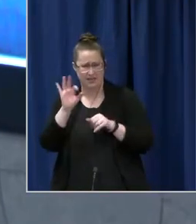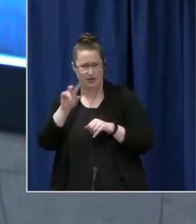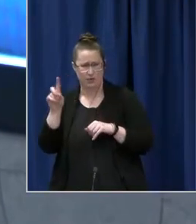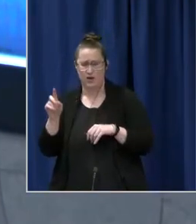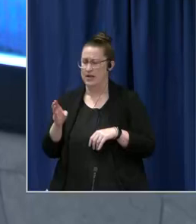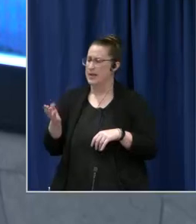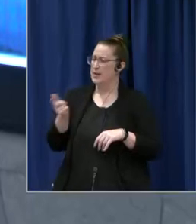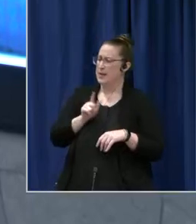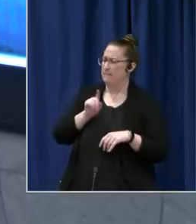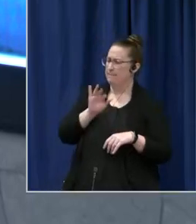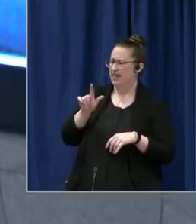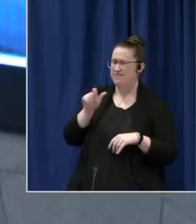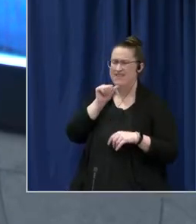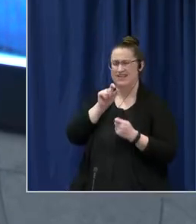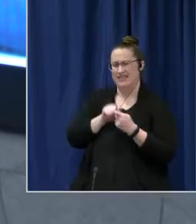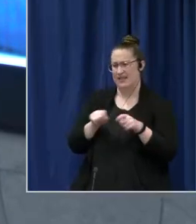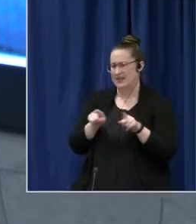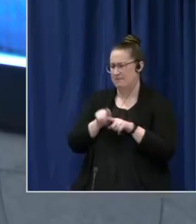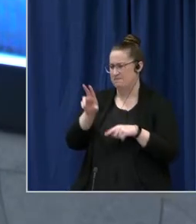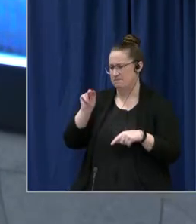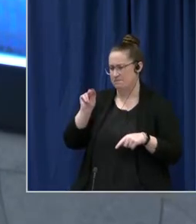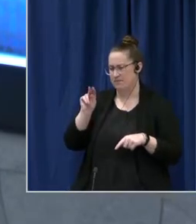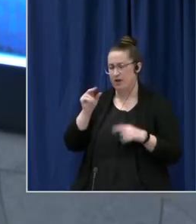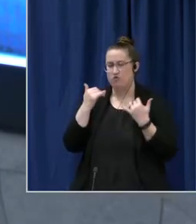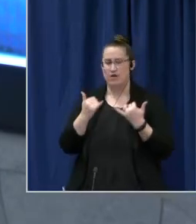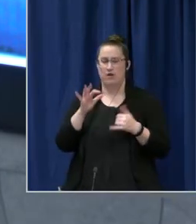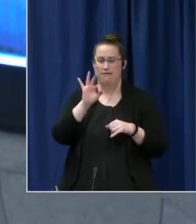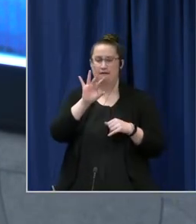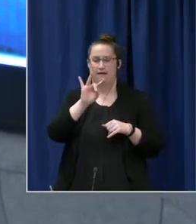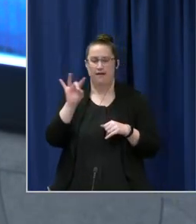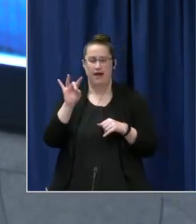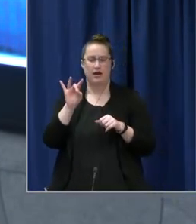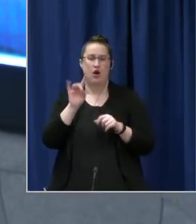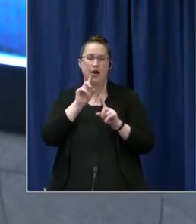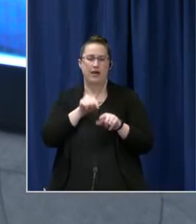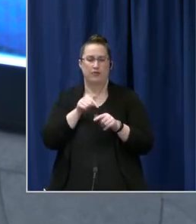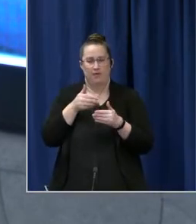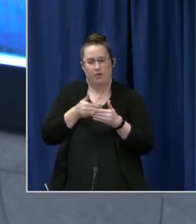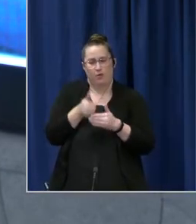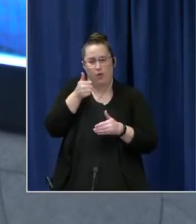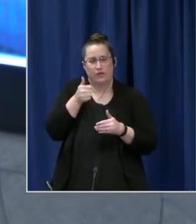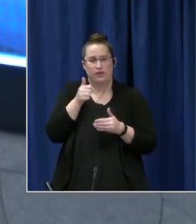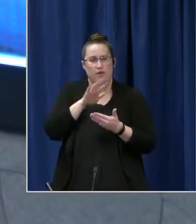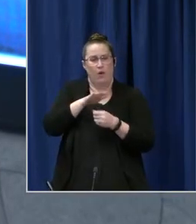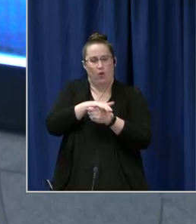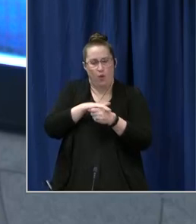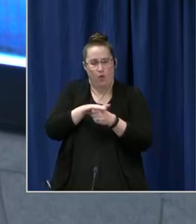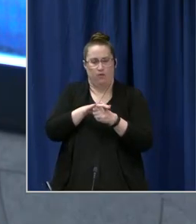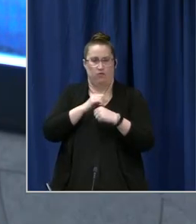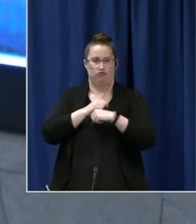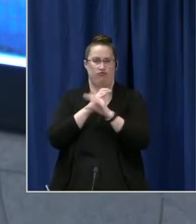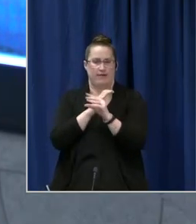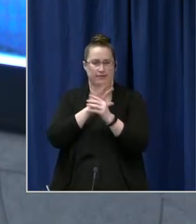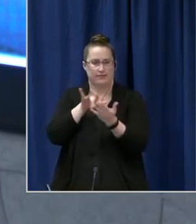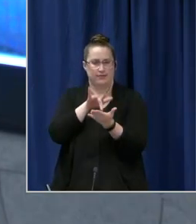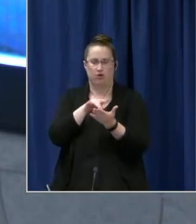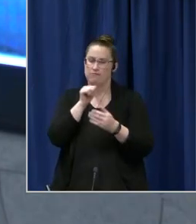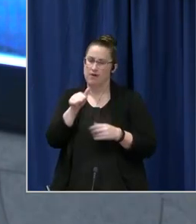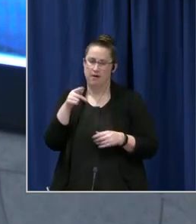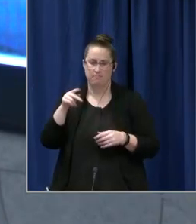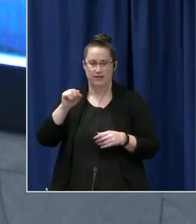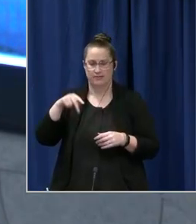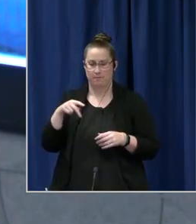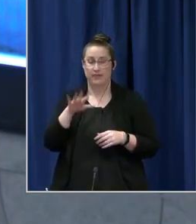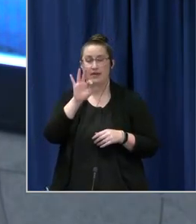the same. Currently, 988 calls are answered by the closest local crisis center, not a PSAP. 988